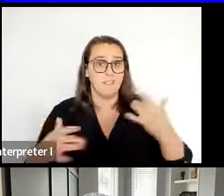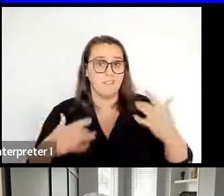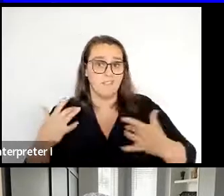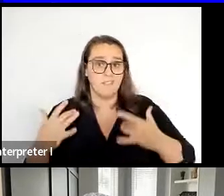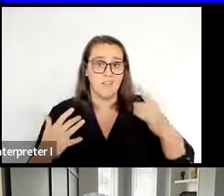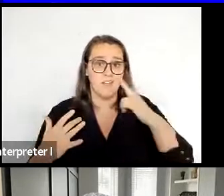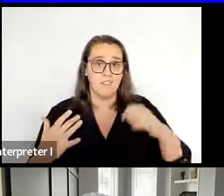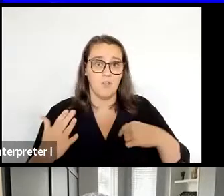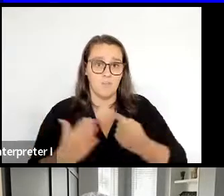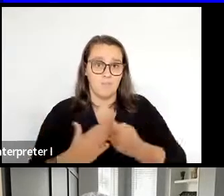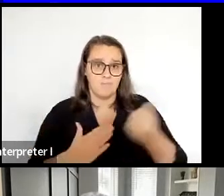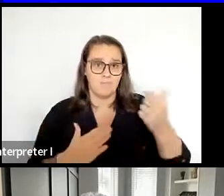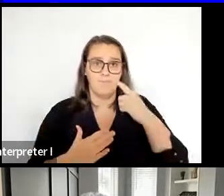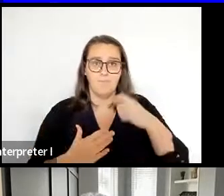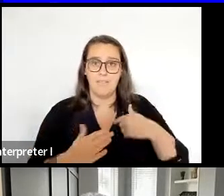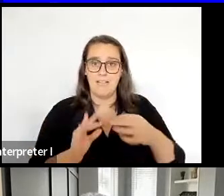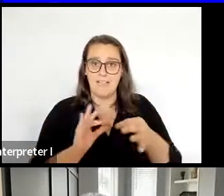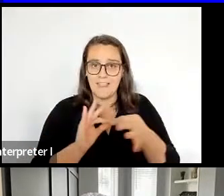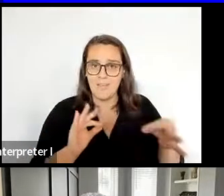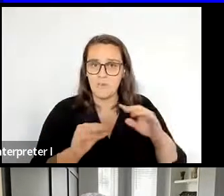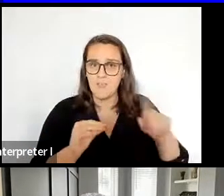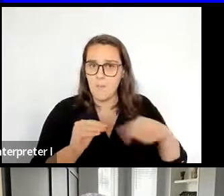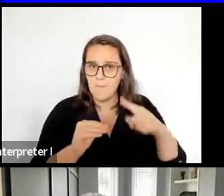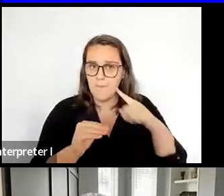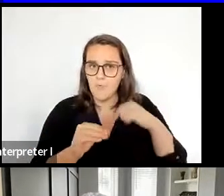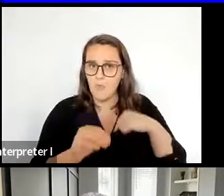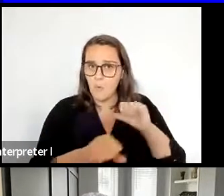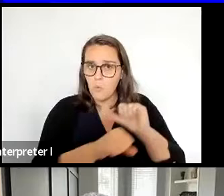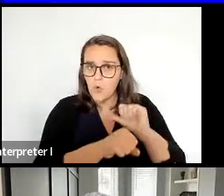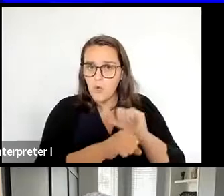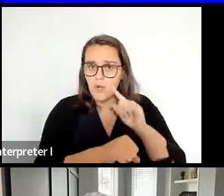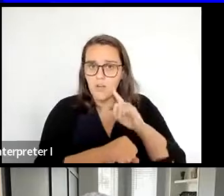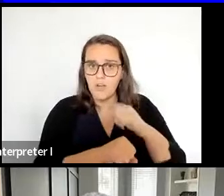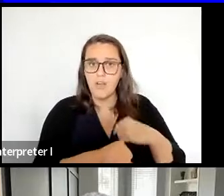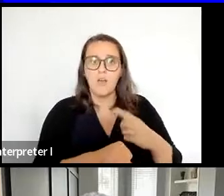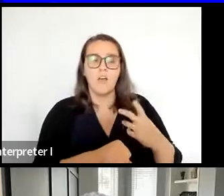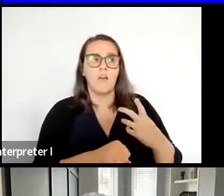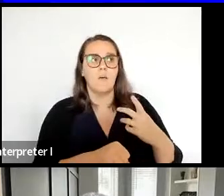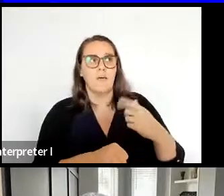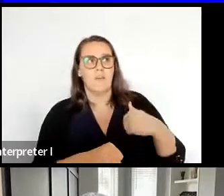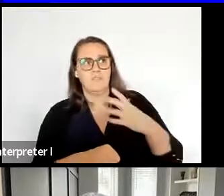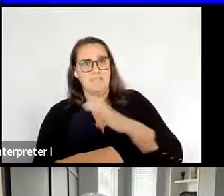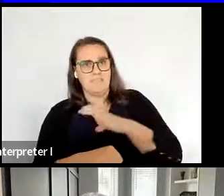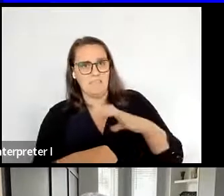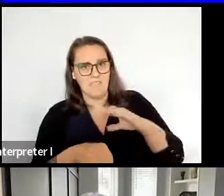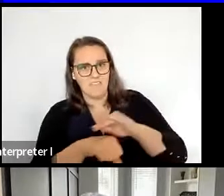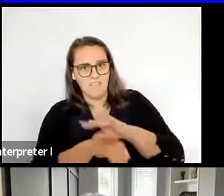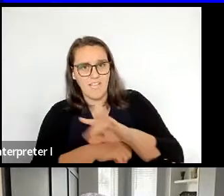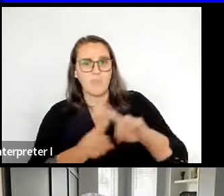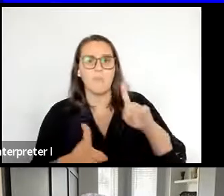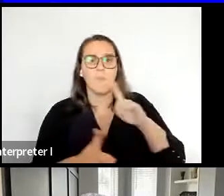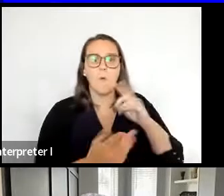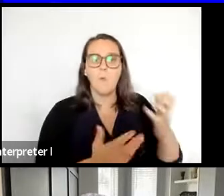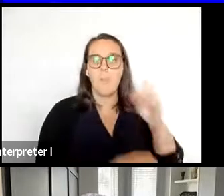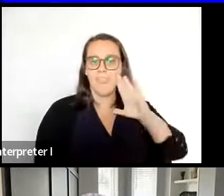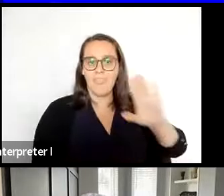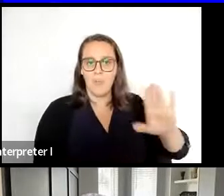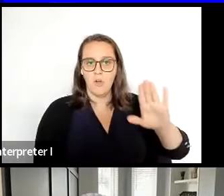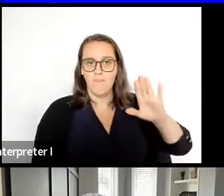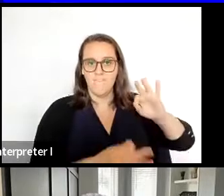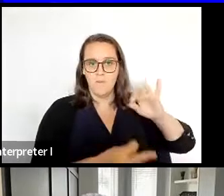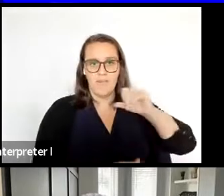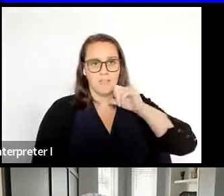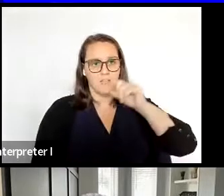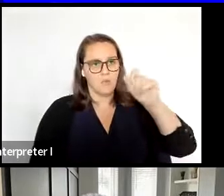work of the Community Advisory Committee and getting their feedback into the final draft of the plan. I'm confident that the plan will be much better with